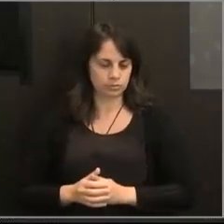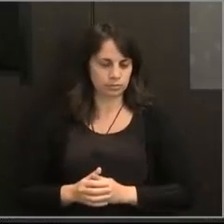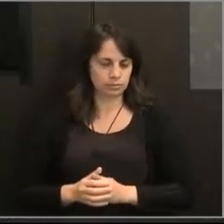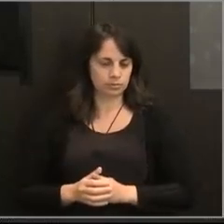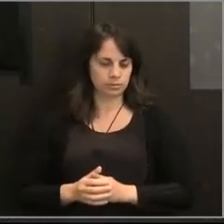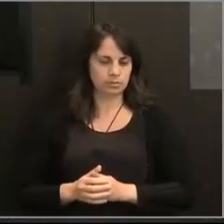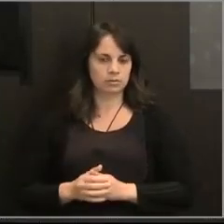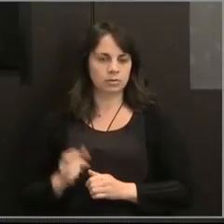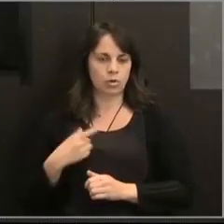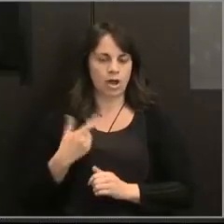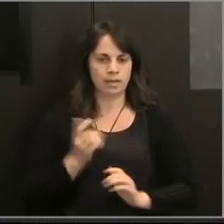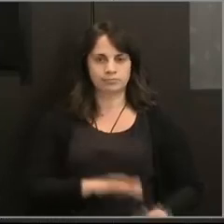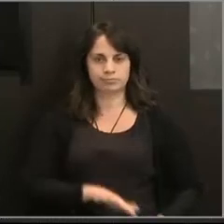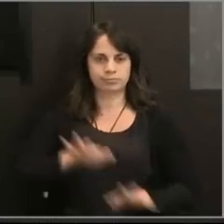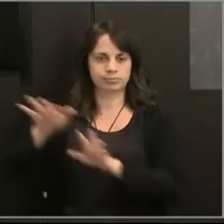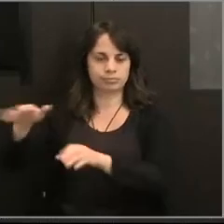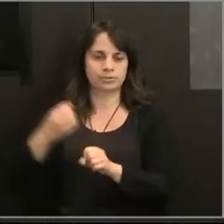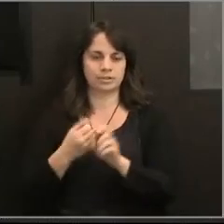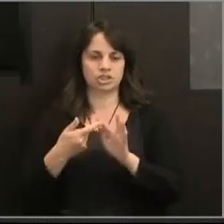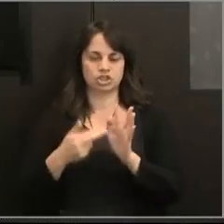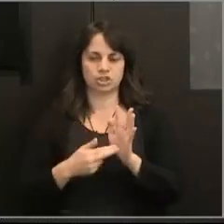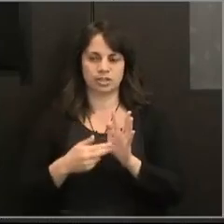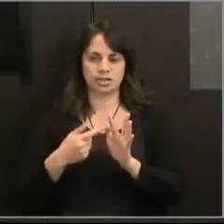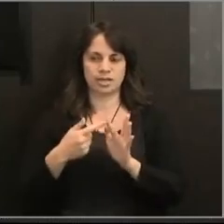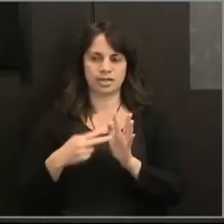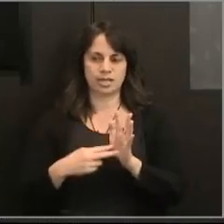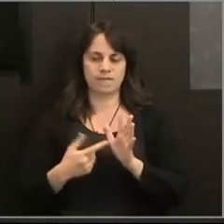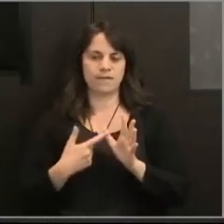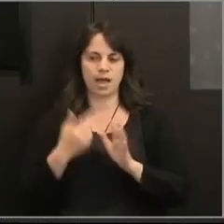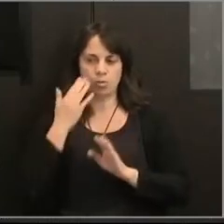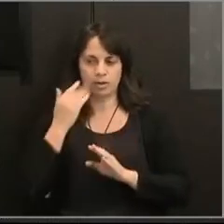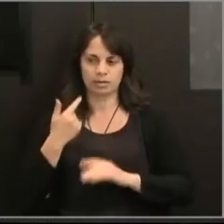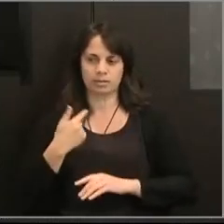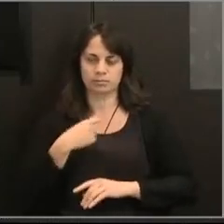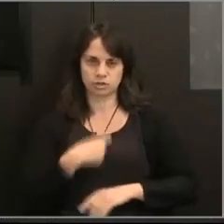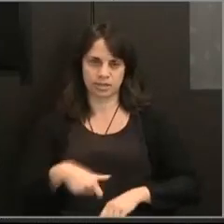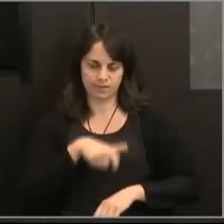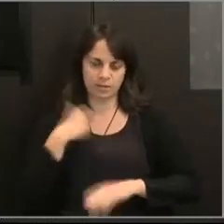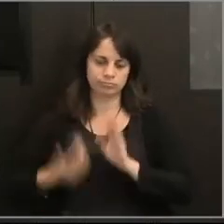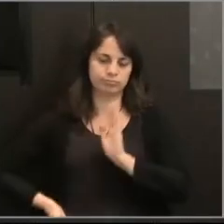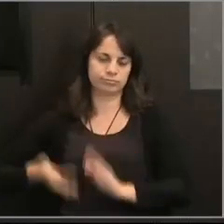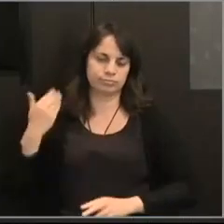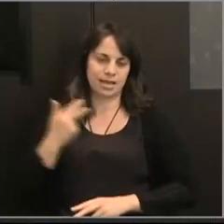to Geneva in the 1980s to draft an international instrument on Indigenous